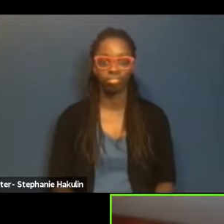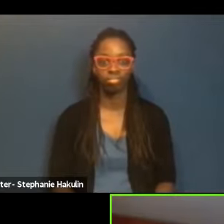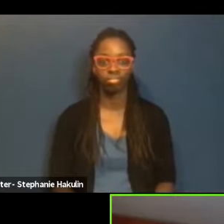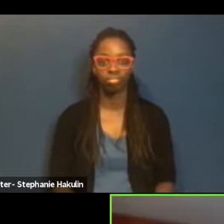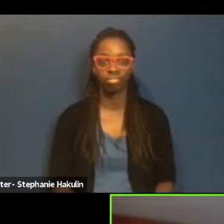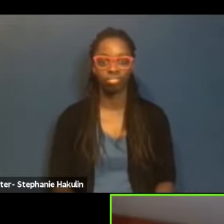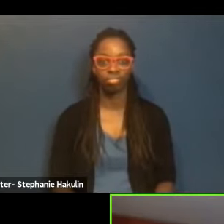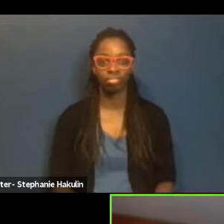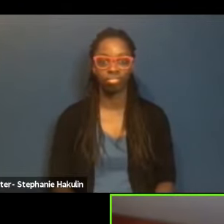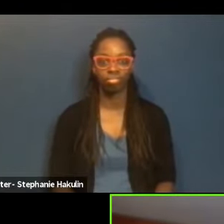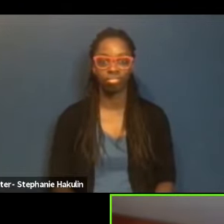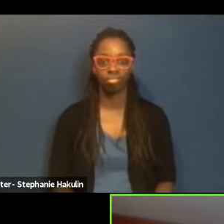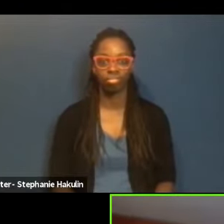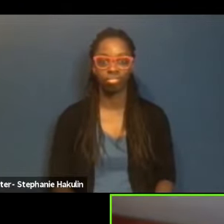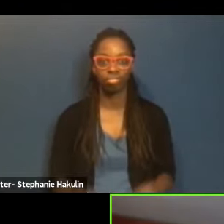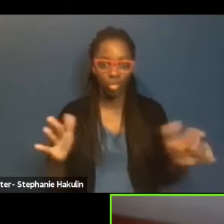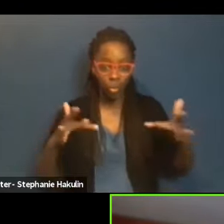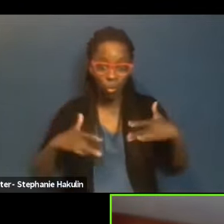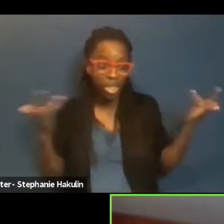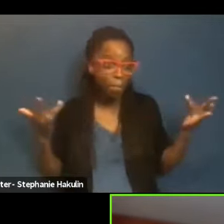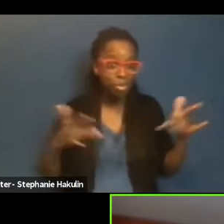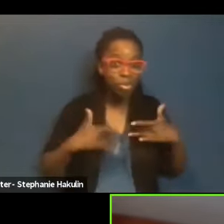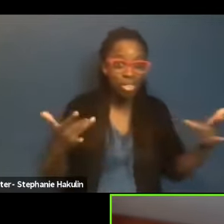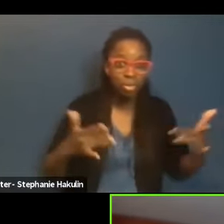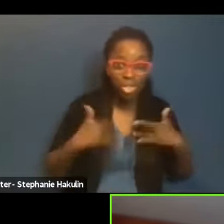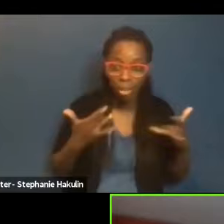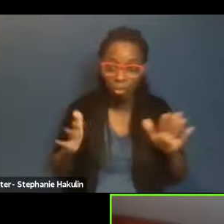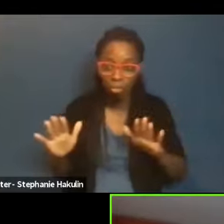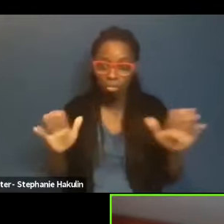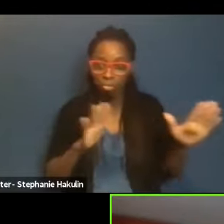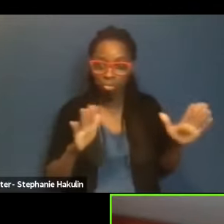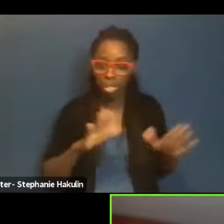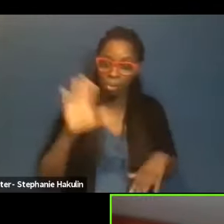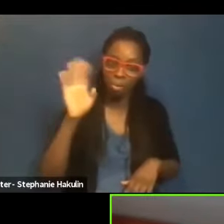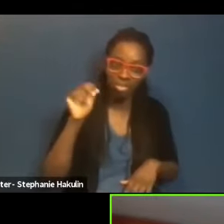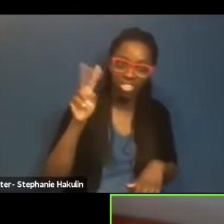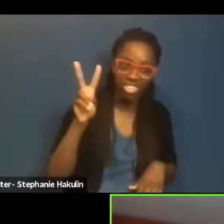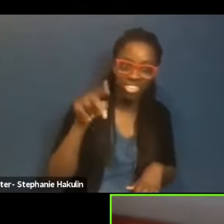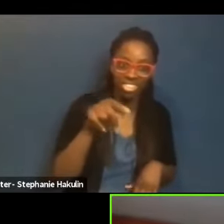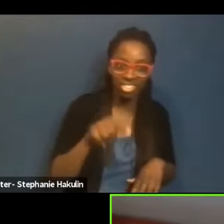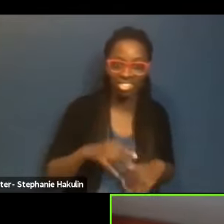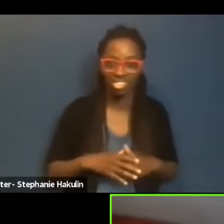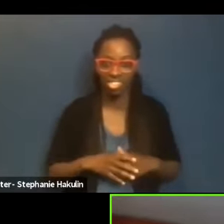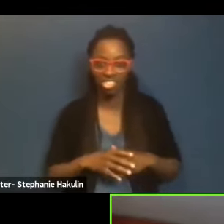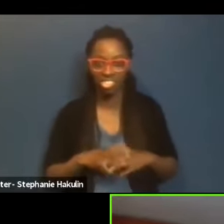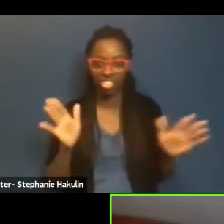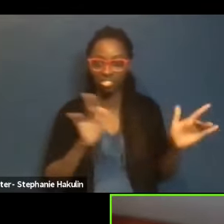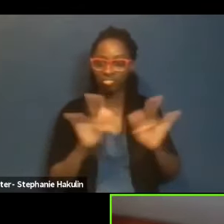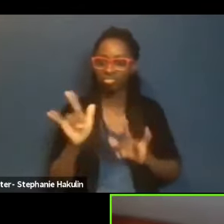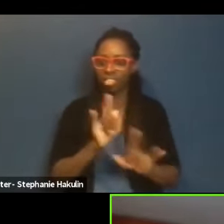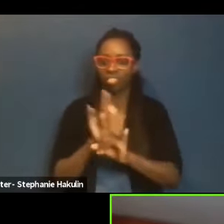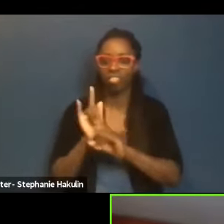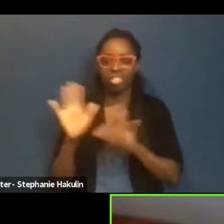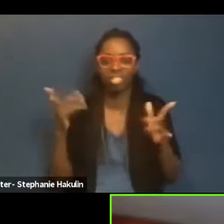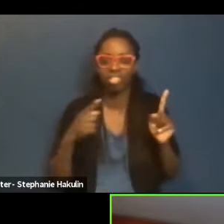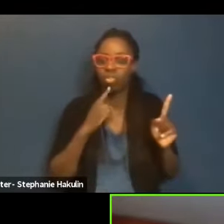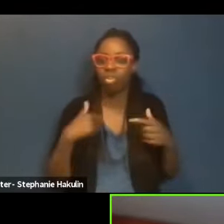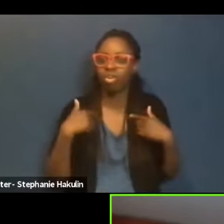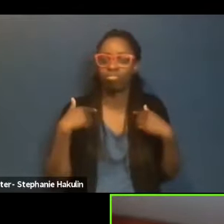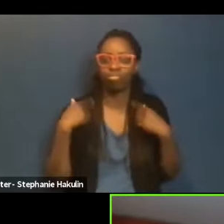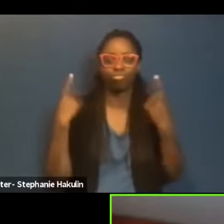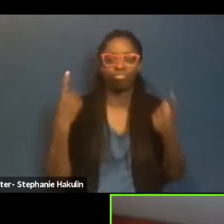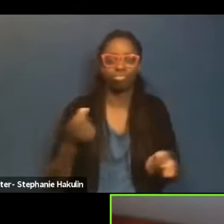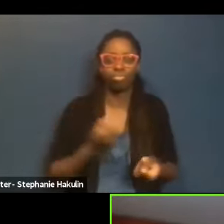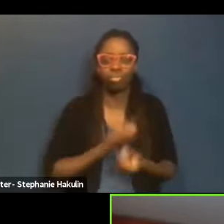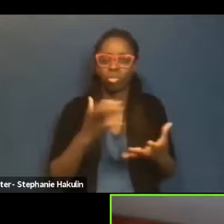What's up, what's up, what's up, BNV? Much love to all the poets. Oh my God, y'all are amazing. So my